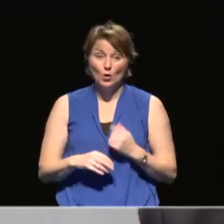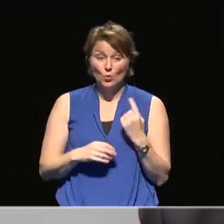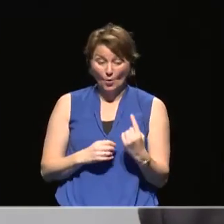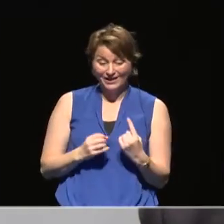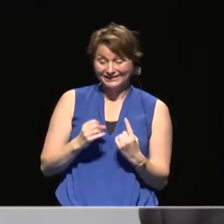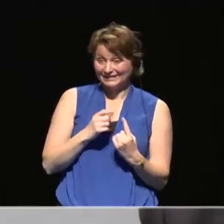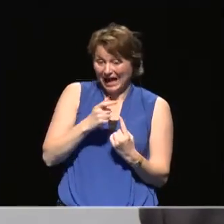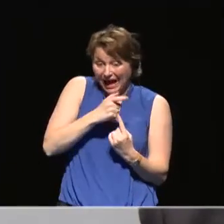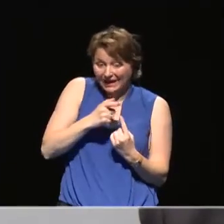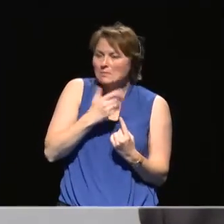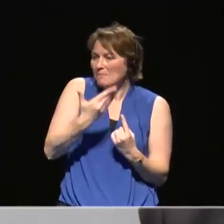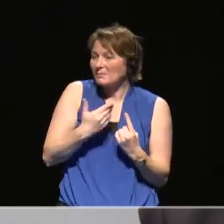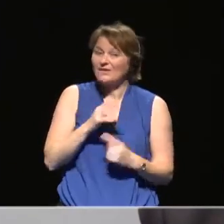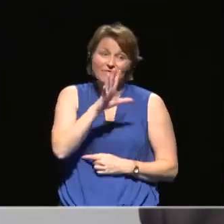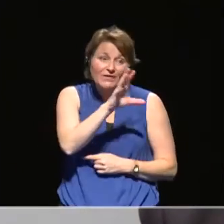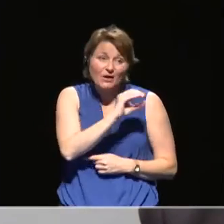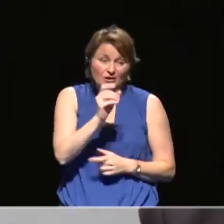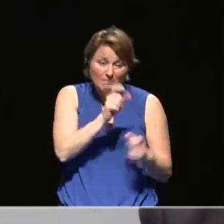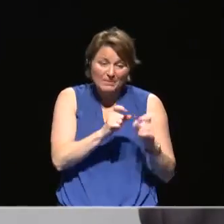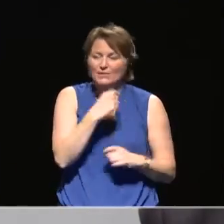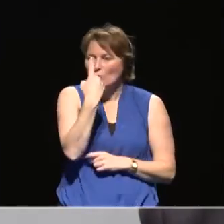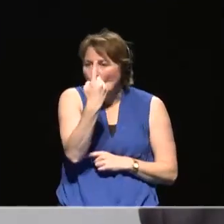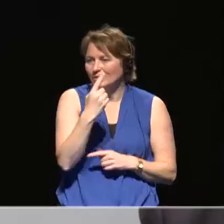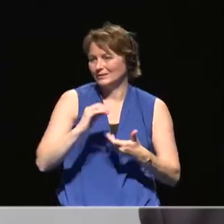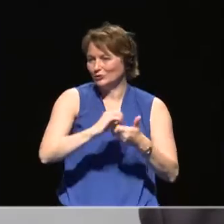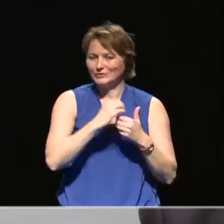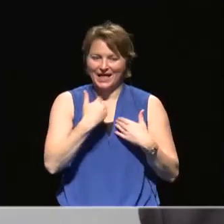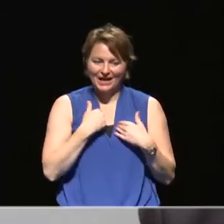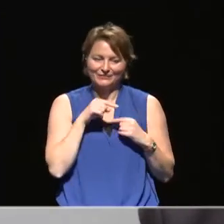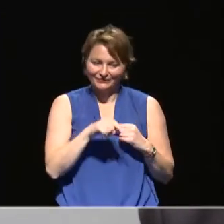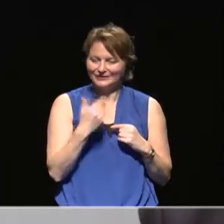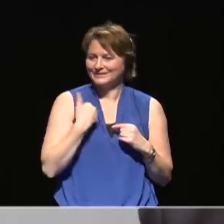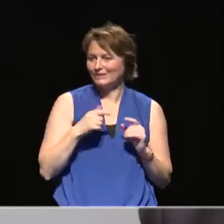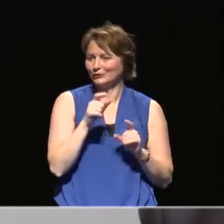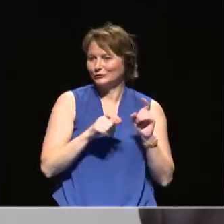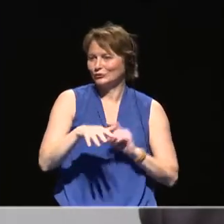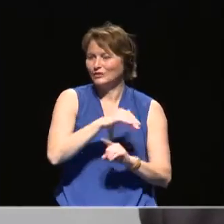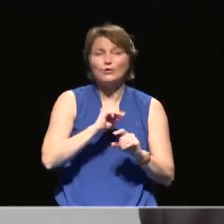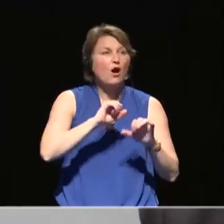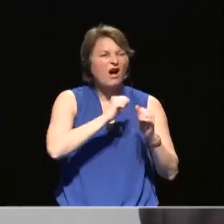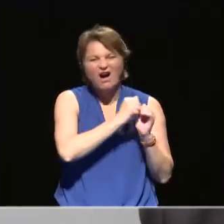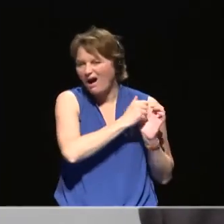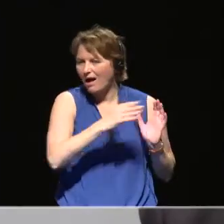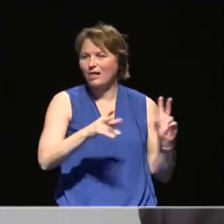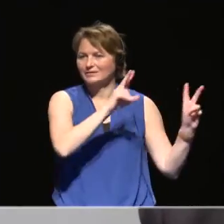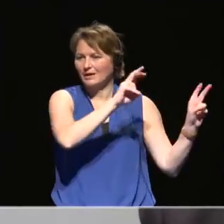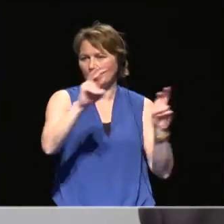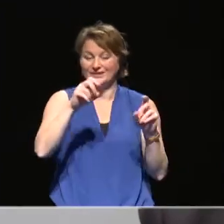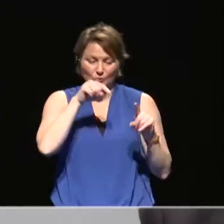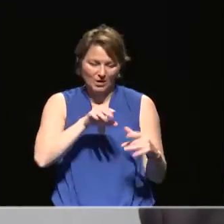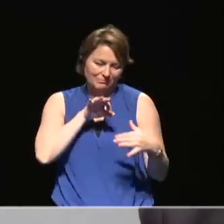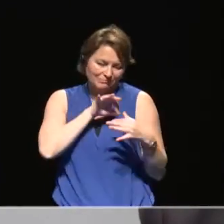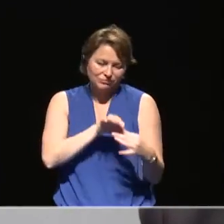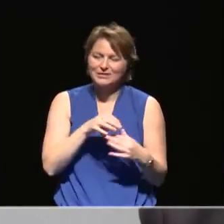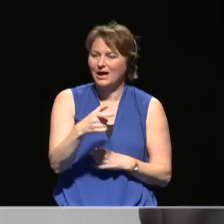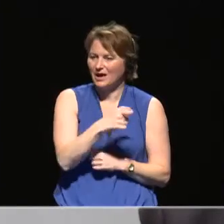one island may have 500 people in there, and you will have one organization that really works for all issues on the country. So I think it's very contextual